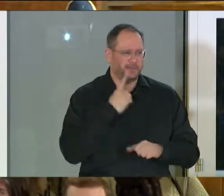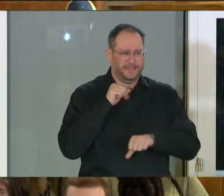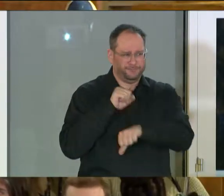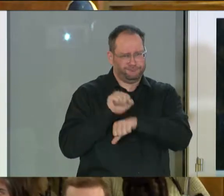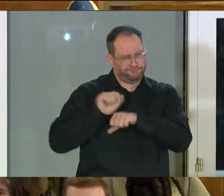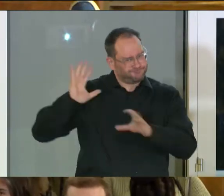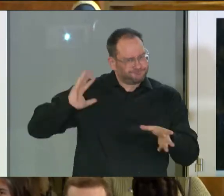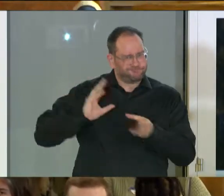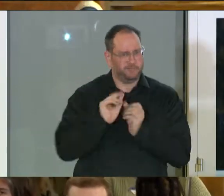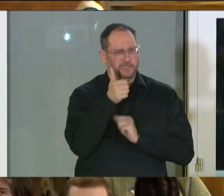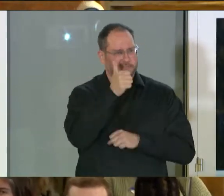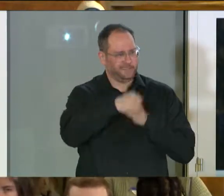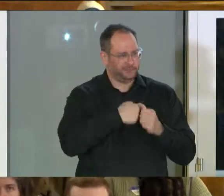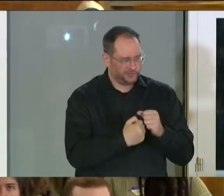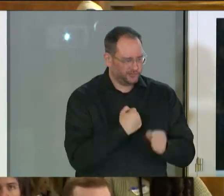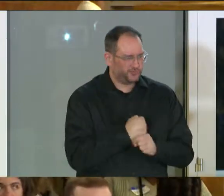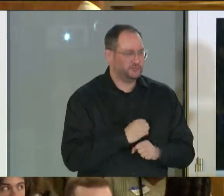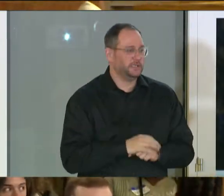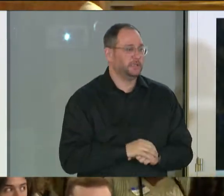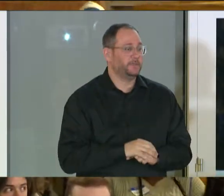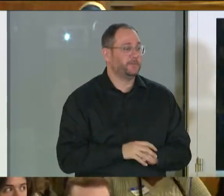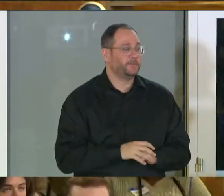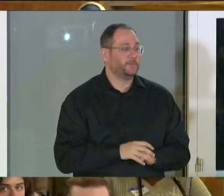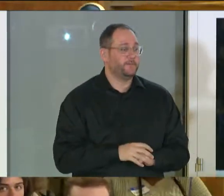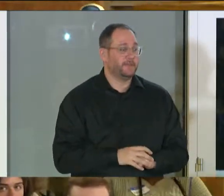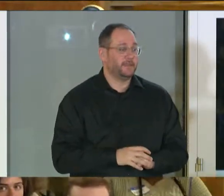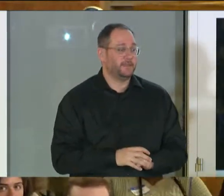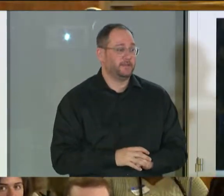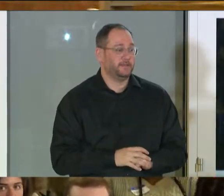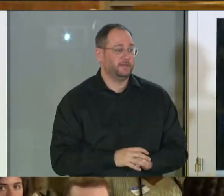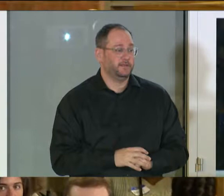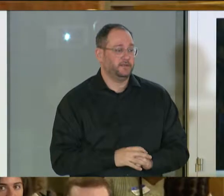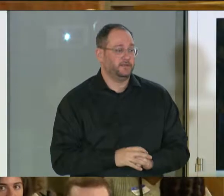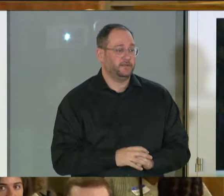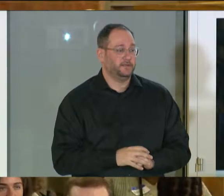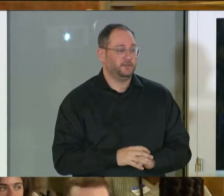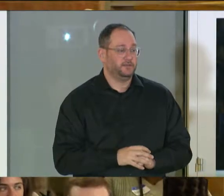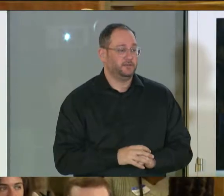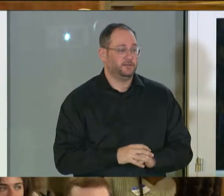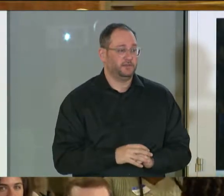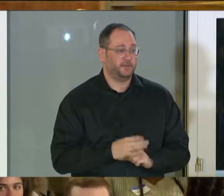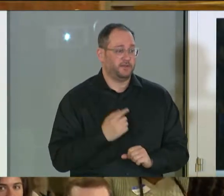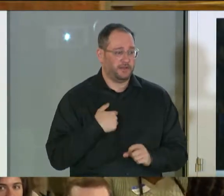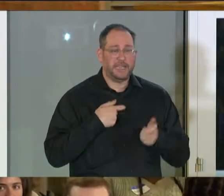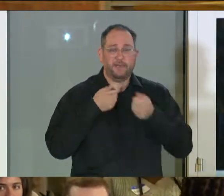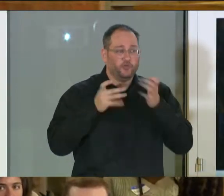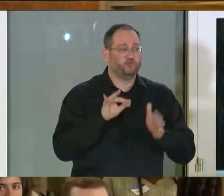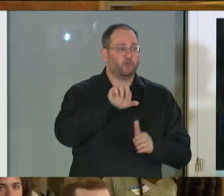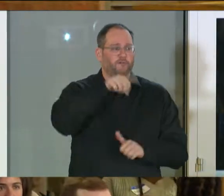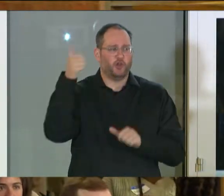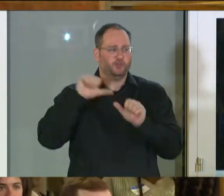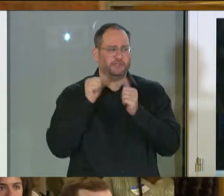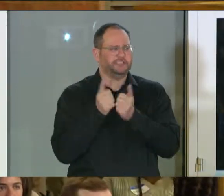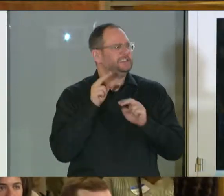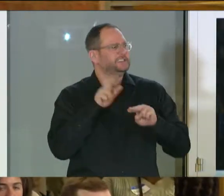Safety and Engagement, whose director is sitting right over there.